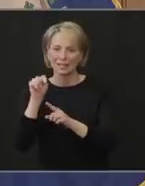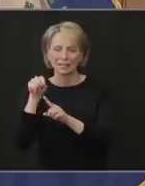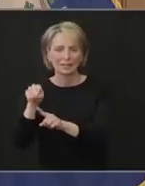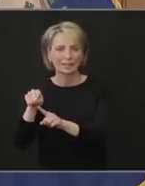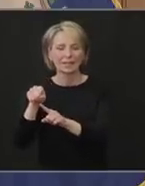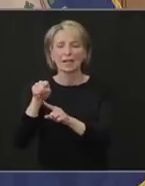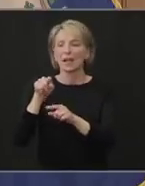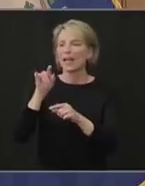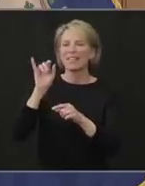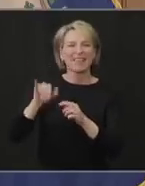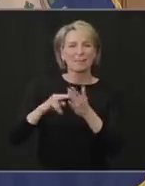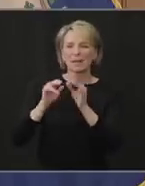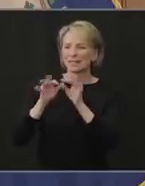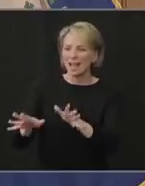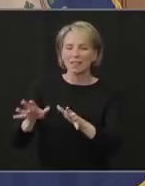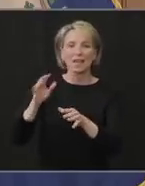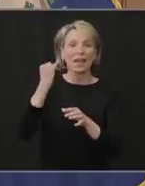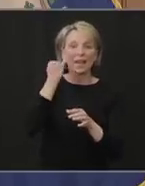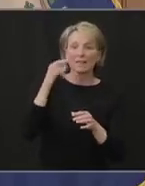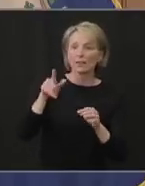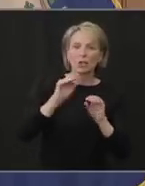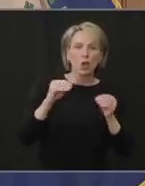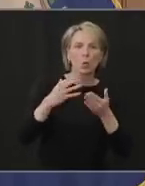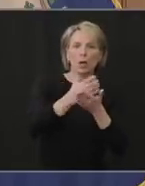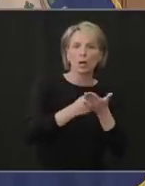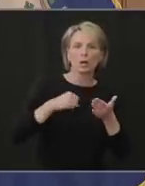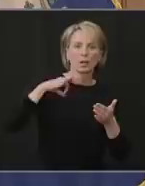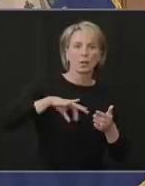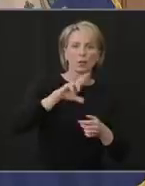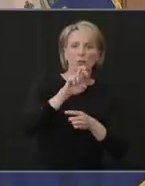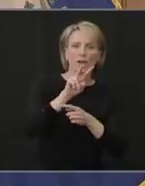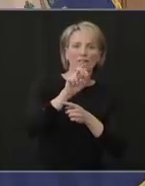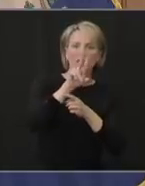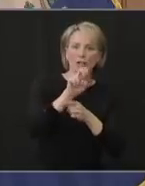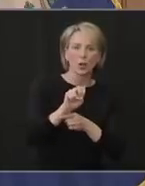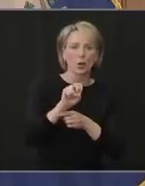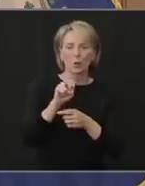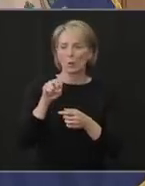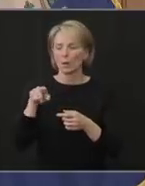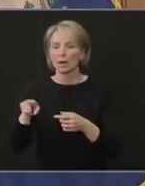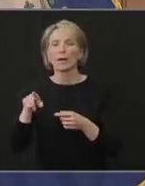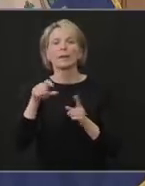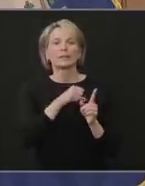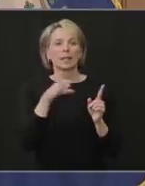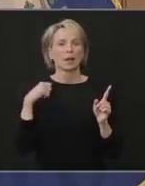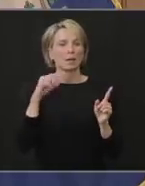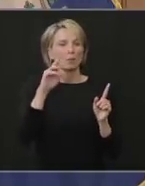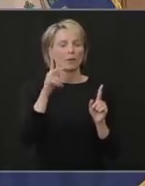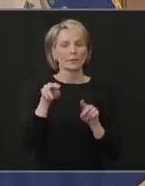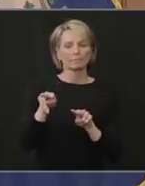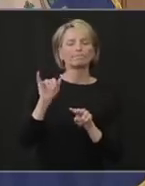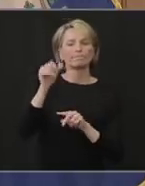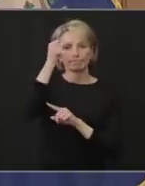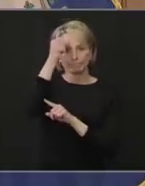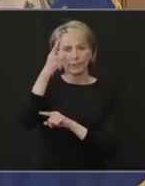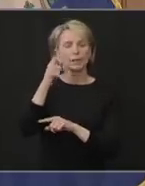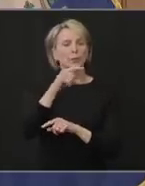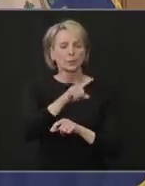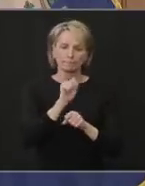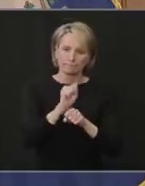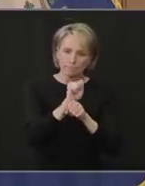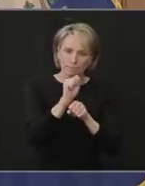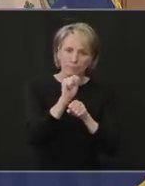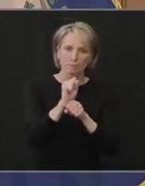has disappeared and there is no income. And one person who understood that really well was Senator Murphy. And he made sure the small business